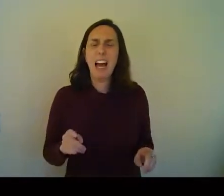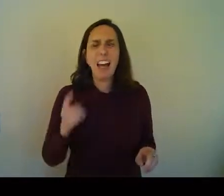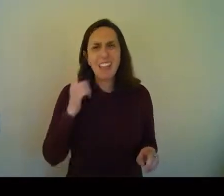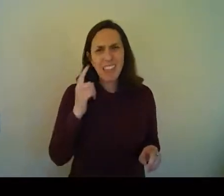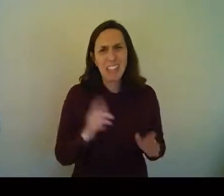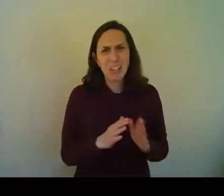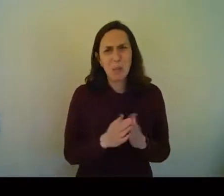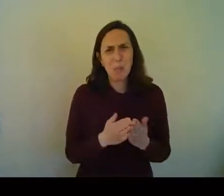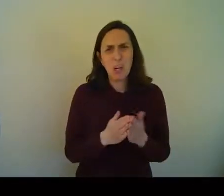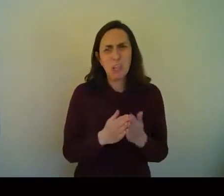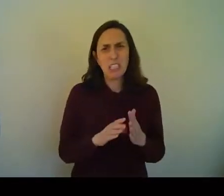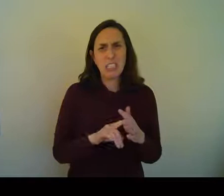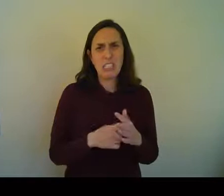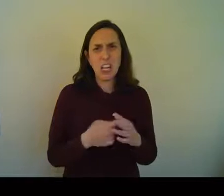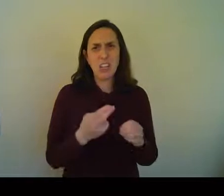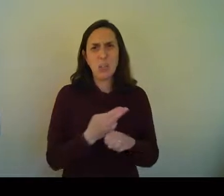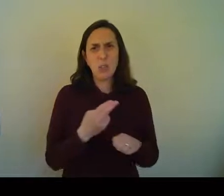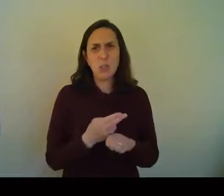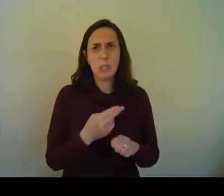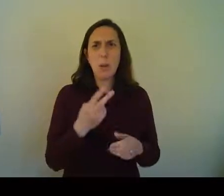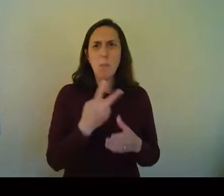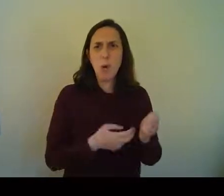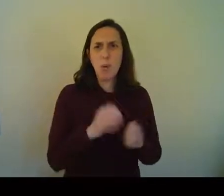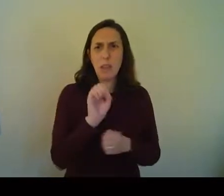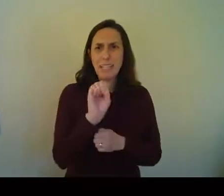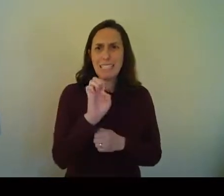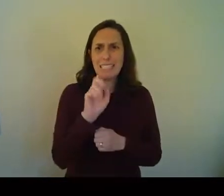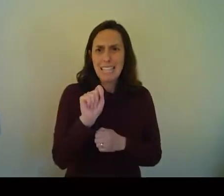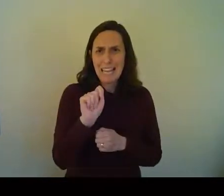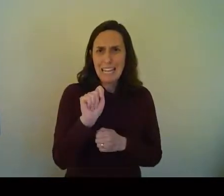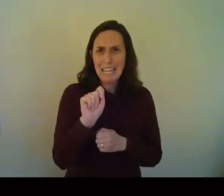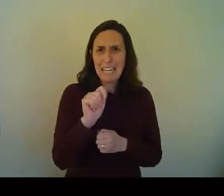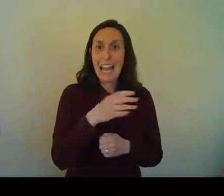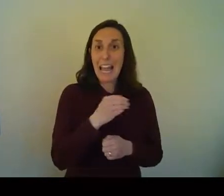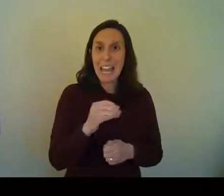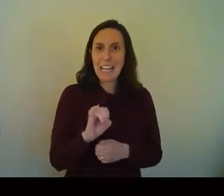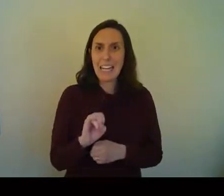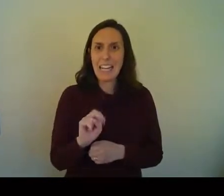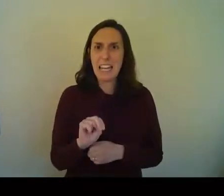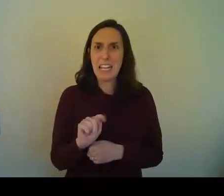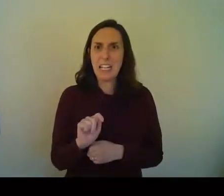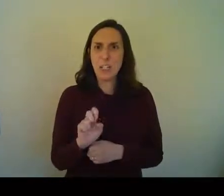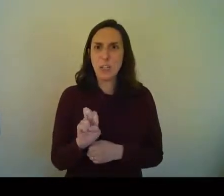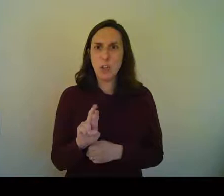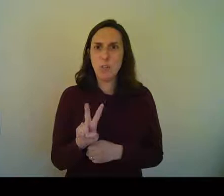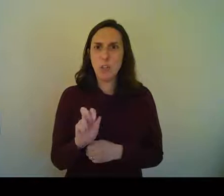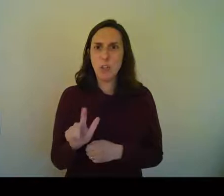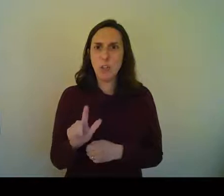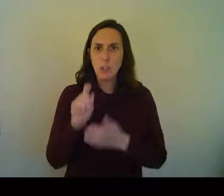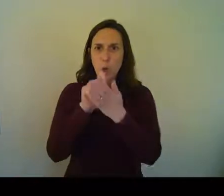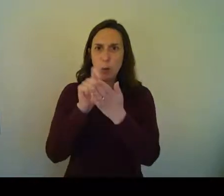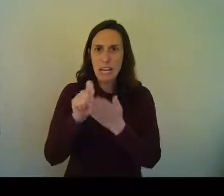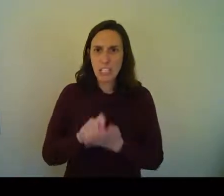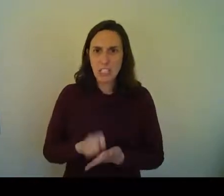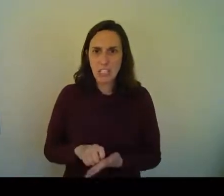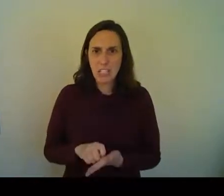books will start using both the set notation and the interval notation. I'm trying to keep the questions with